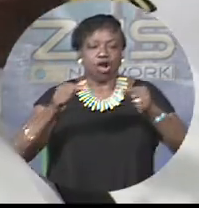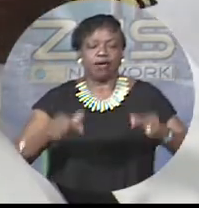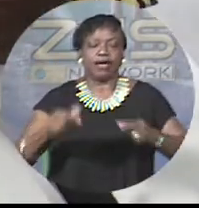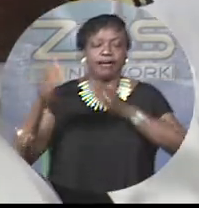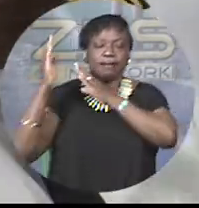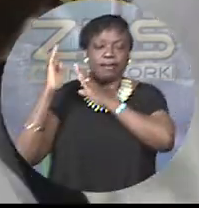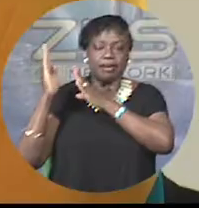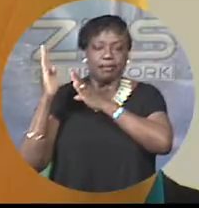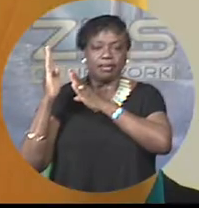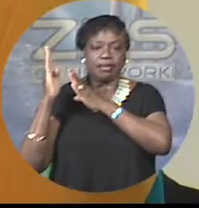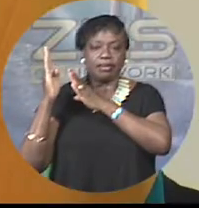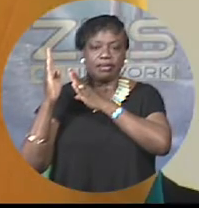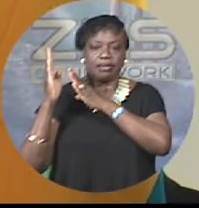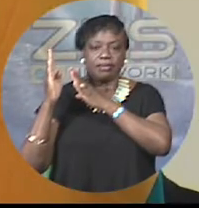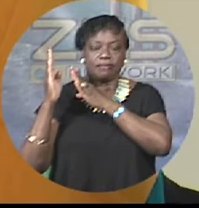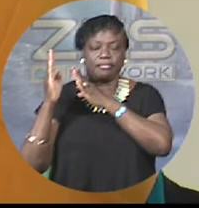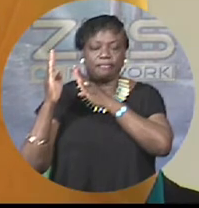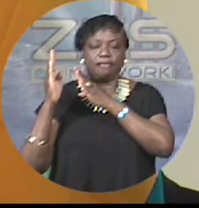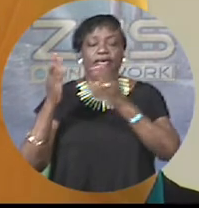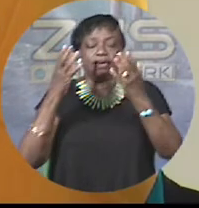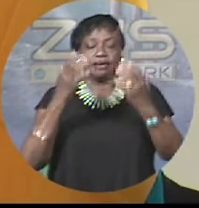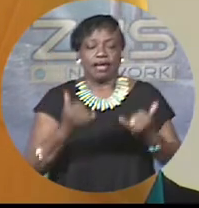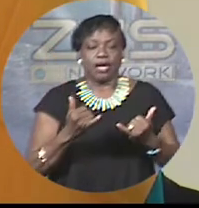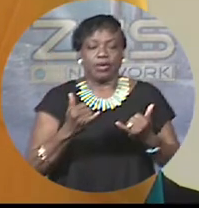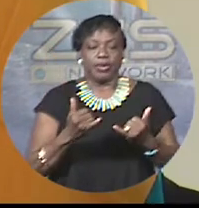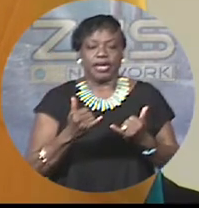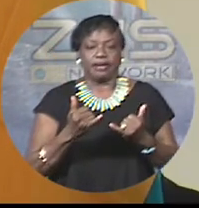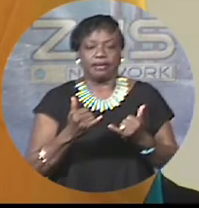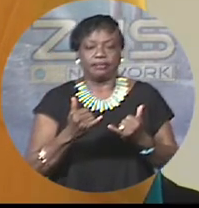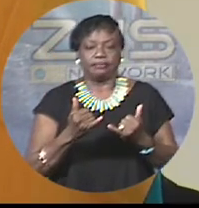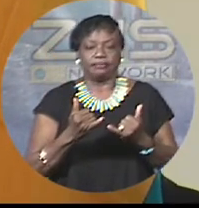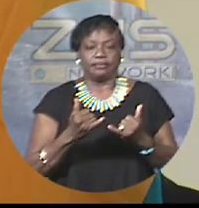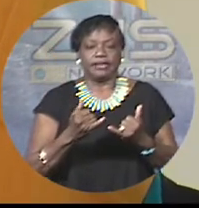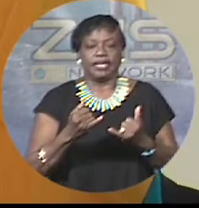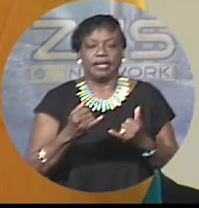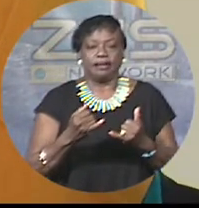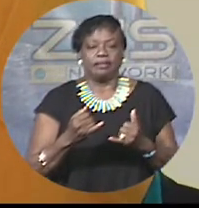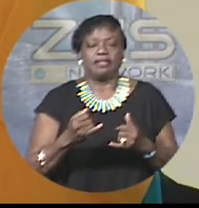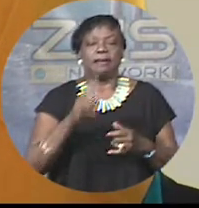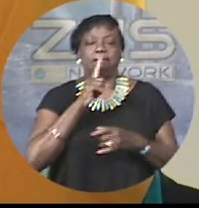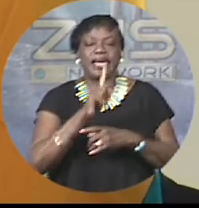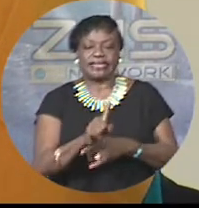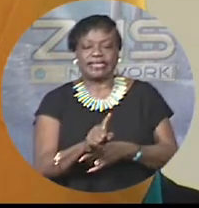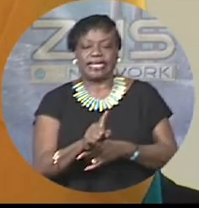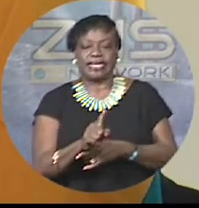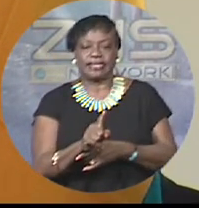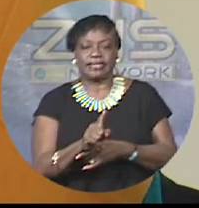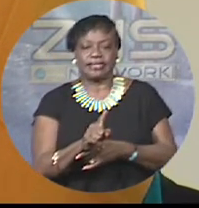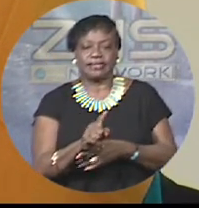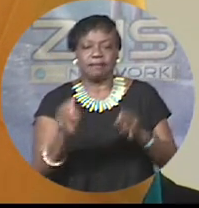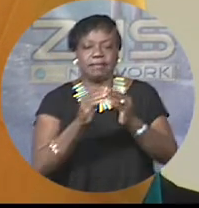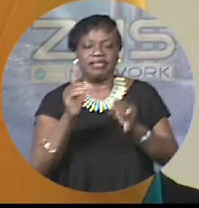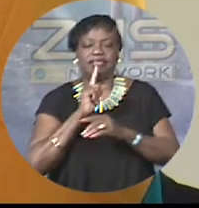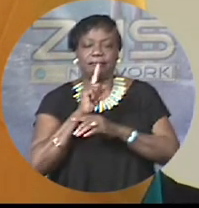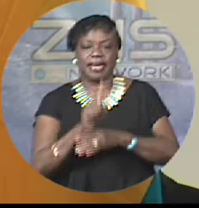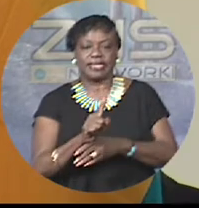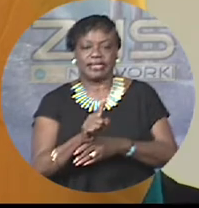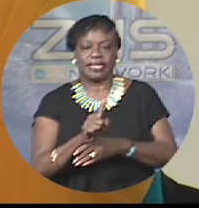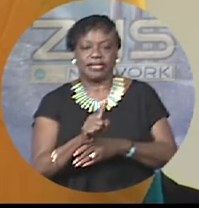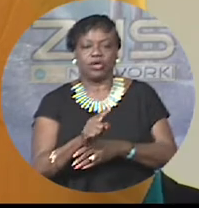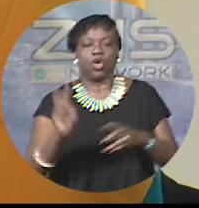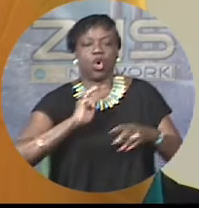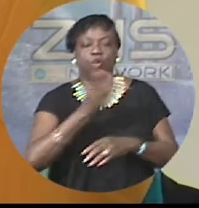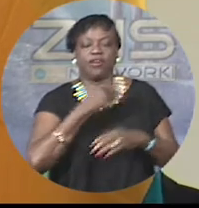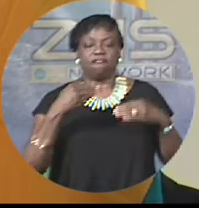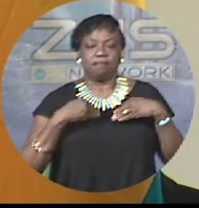enough for the unit to adequately meet its mandate, and as such, we will be in discussions with the Comptroller and the senior